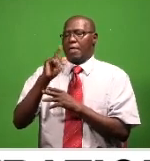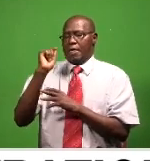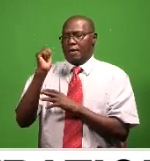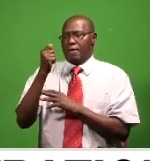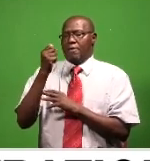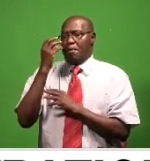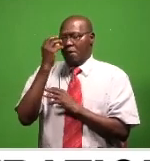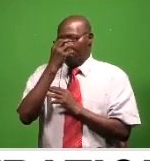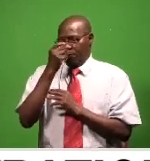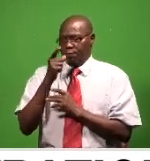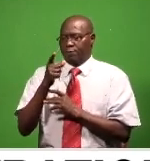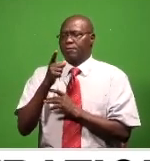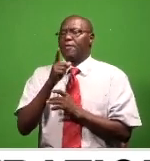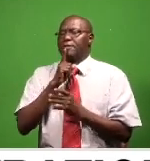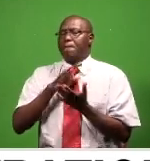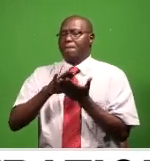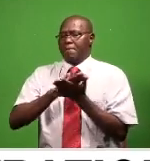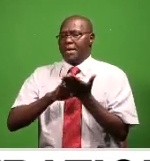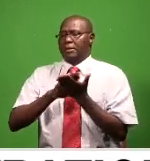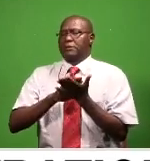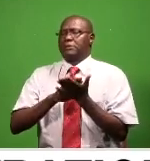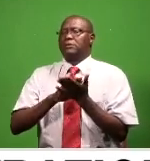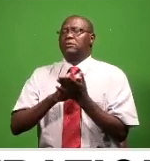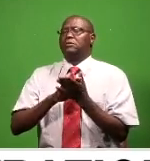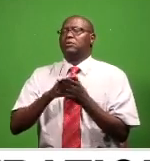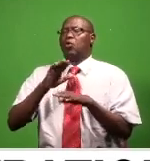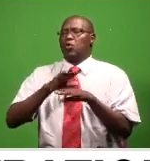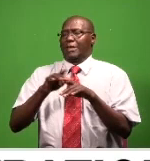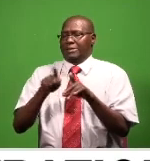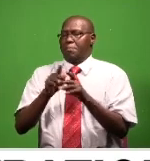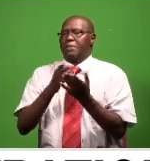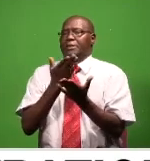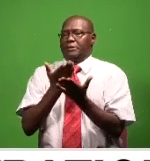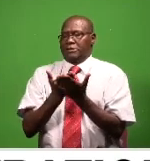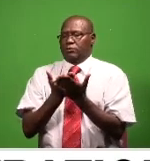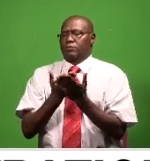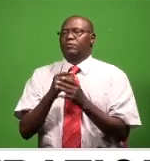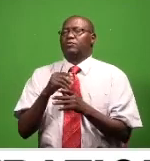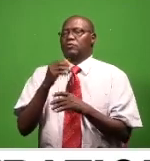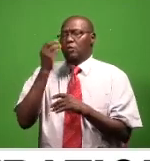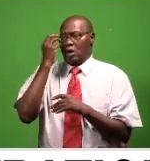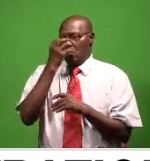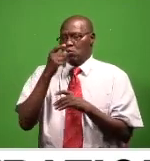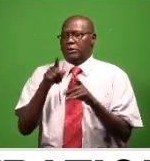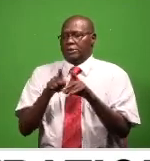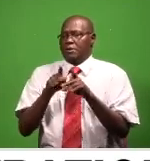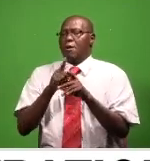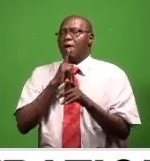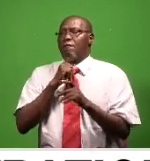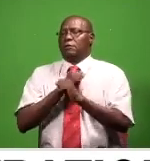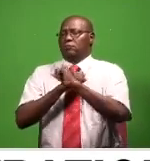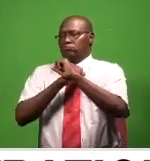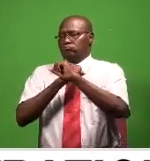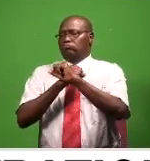be based on the same petition that the opposition has had against the government. Karua at the same time has also defended fellow Azimio